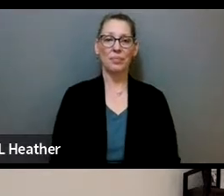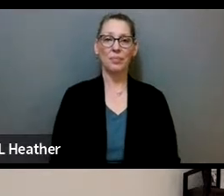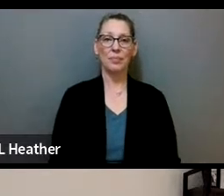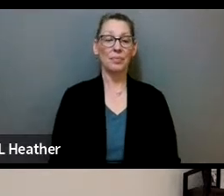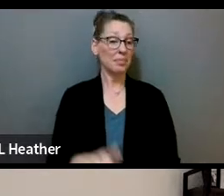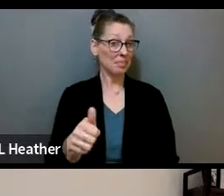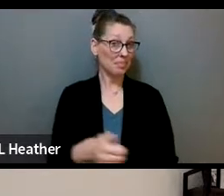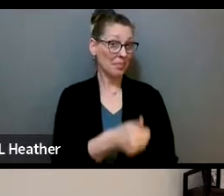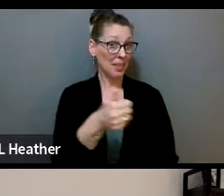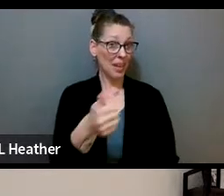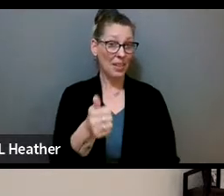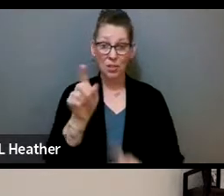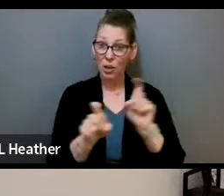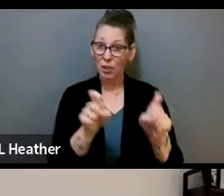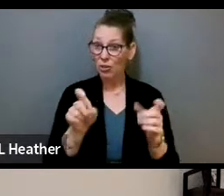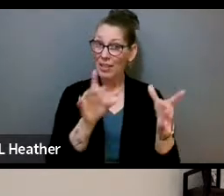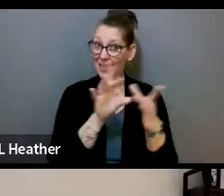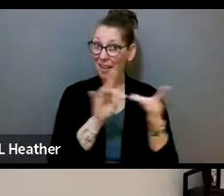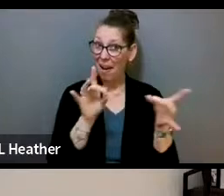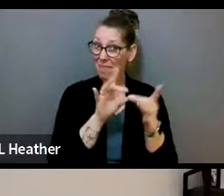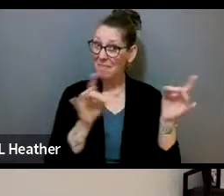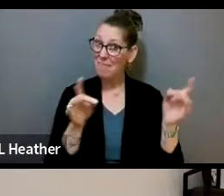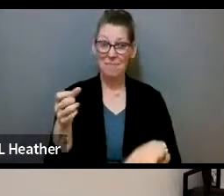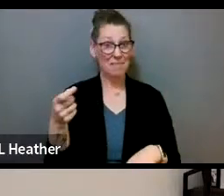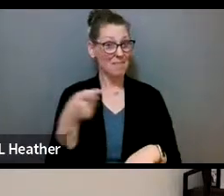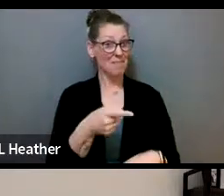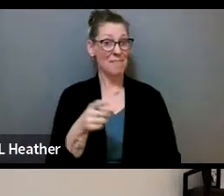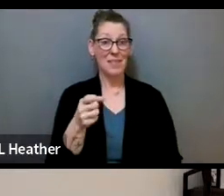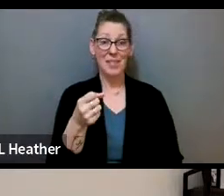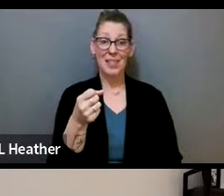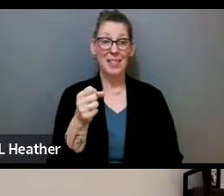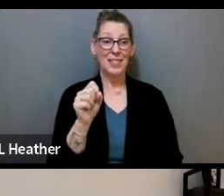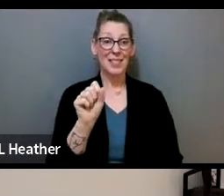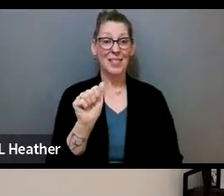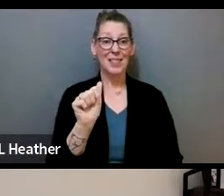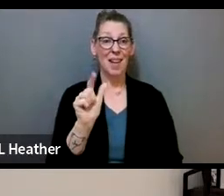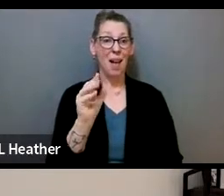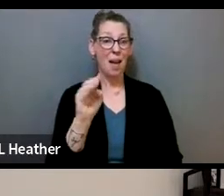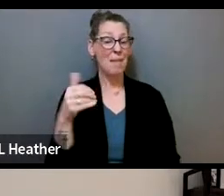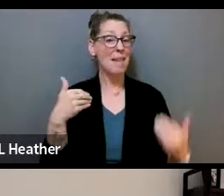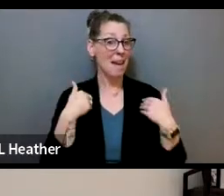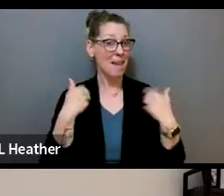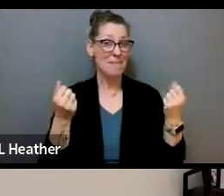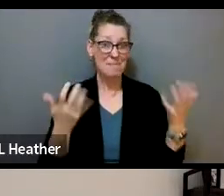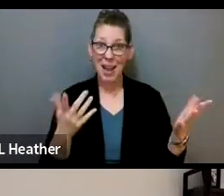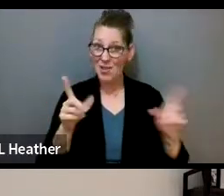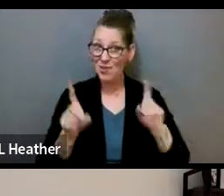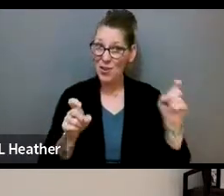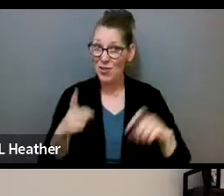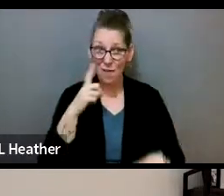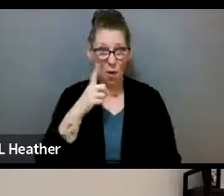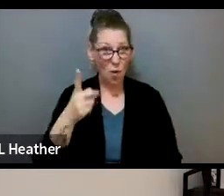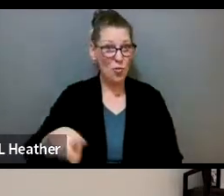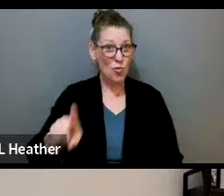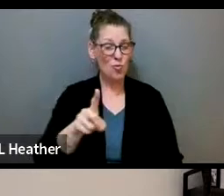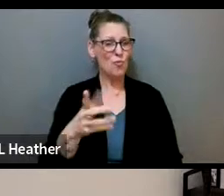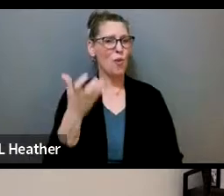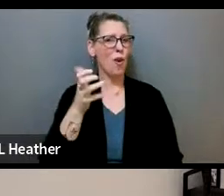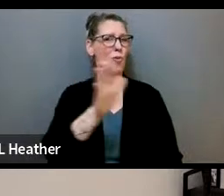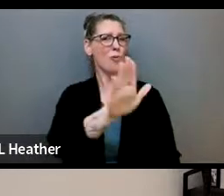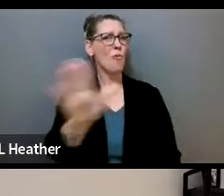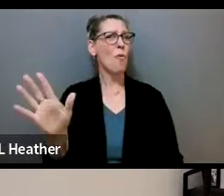Any other questions or comments? Salome has several questions for the CAG, and we'd love to hear your feedback.